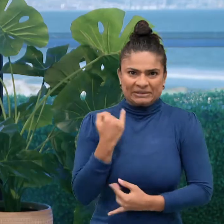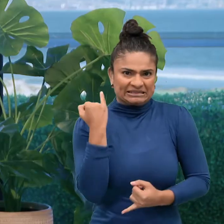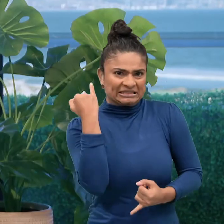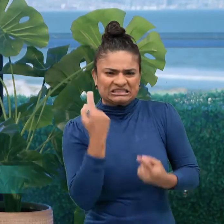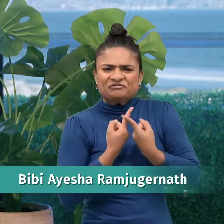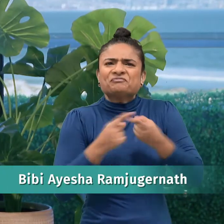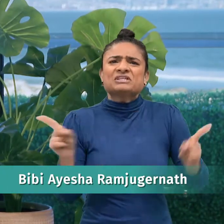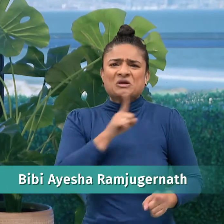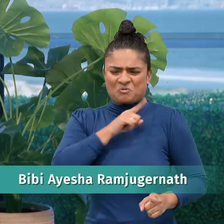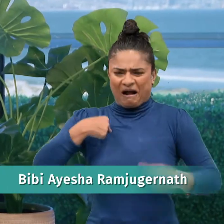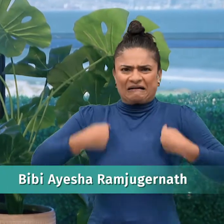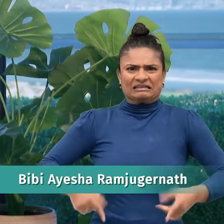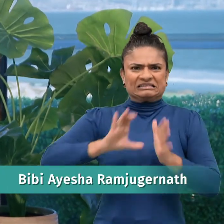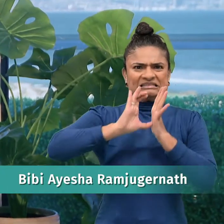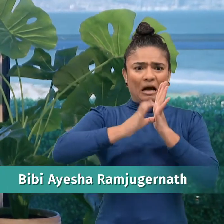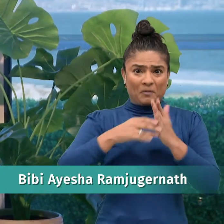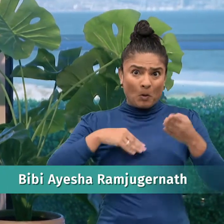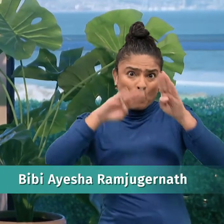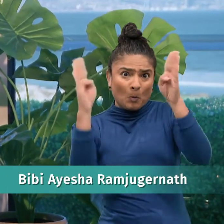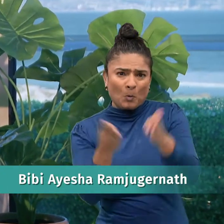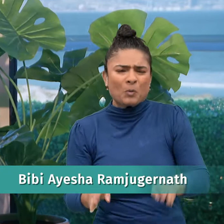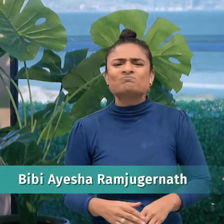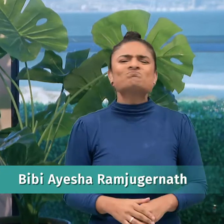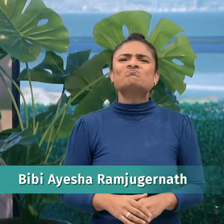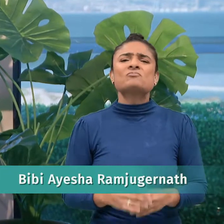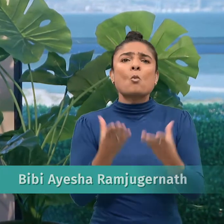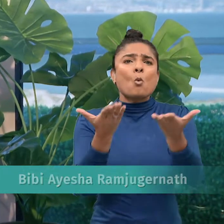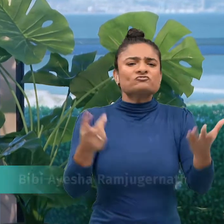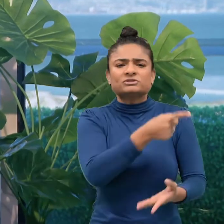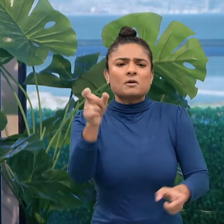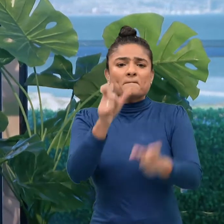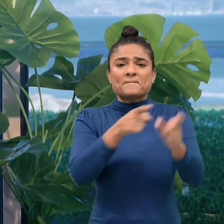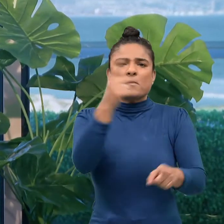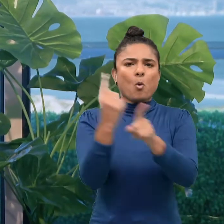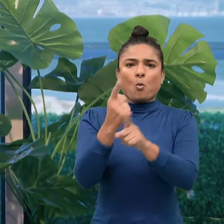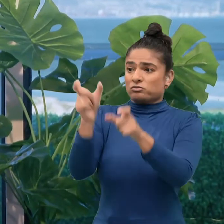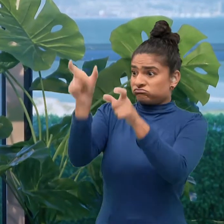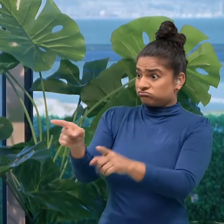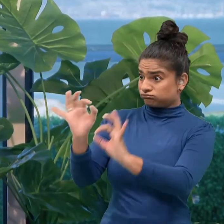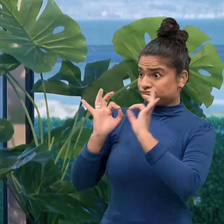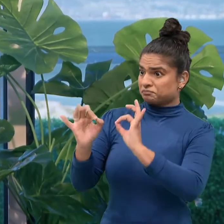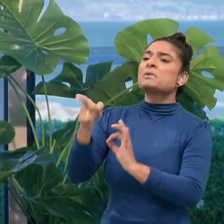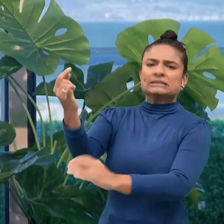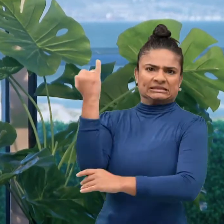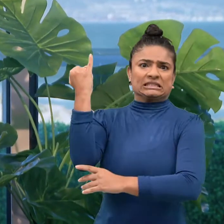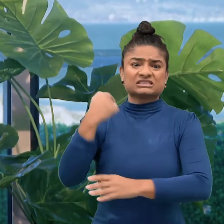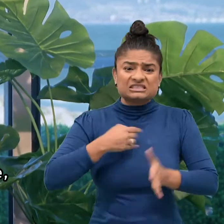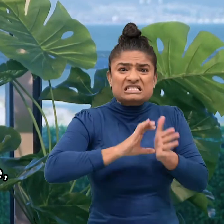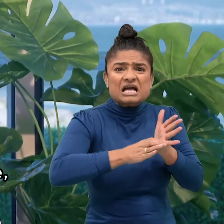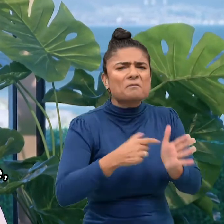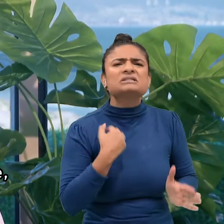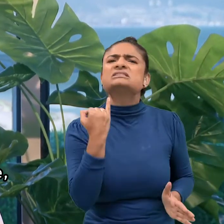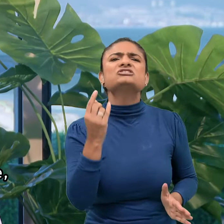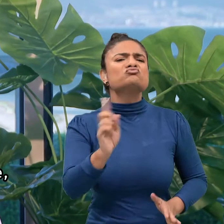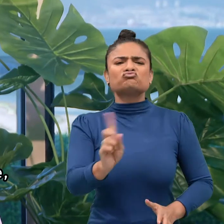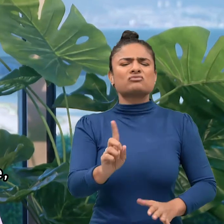sexiness, and persons with disabilities are often not seen as sensual or sexual beings. Images of beauty used in marketing campaigns are